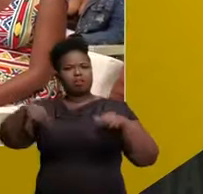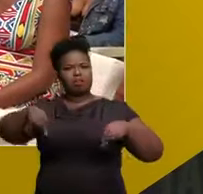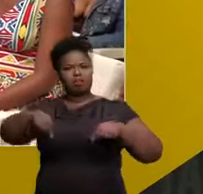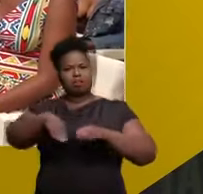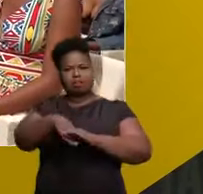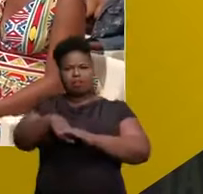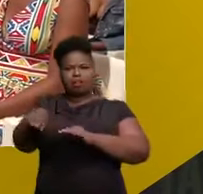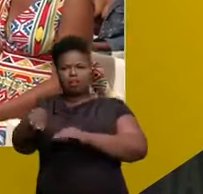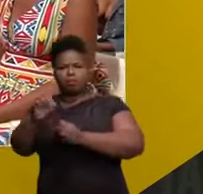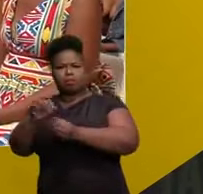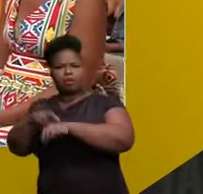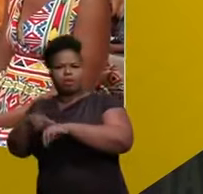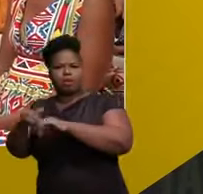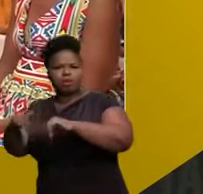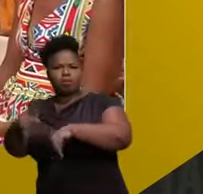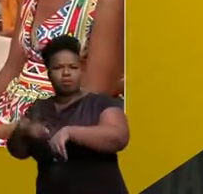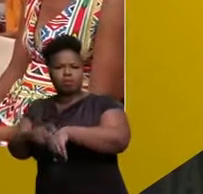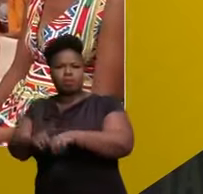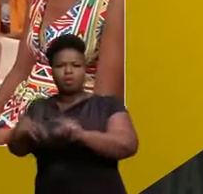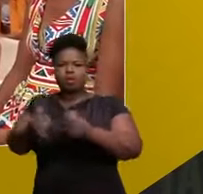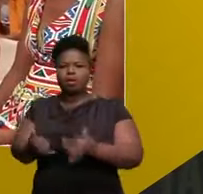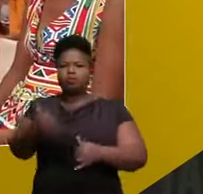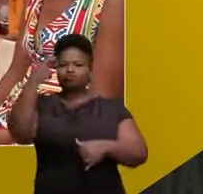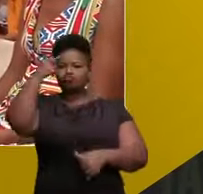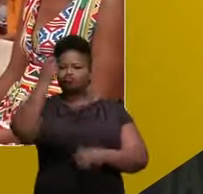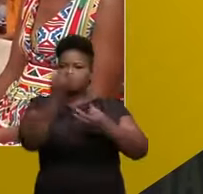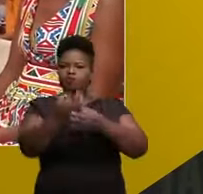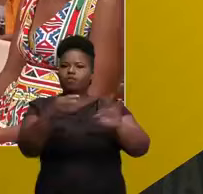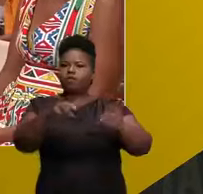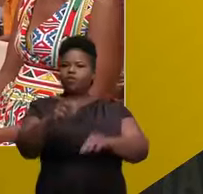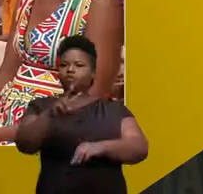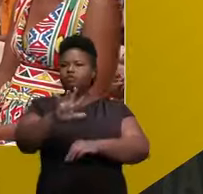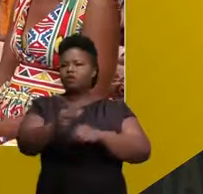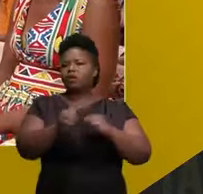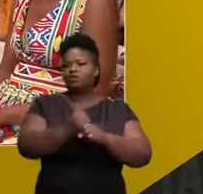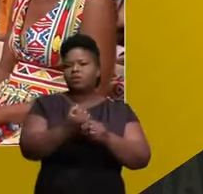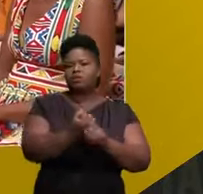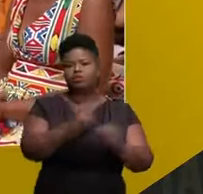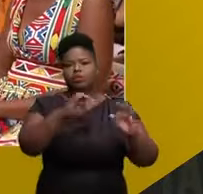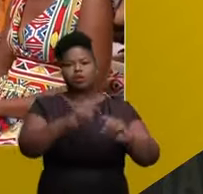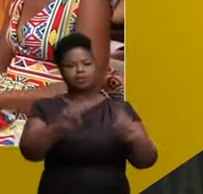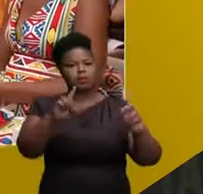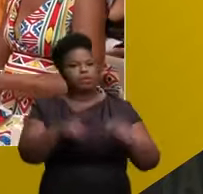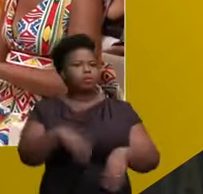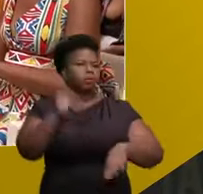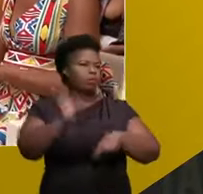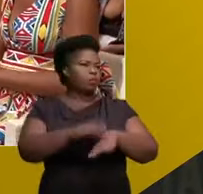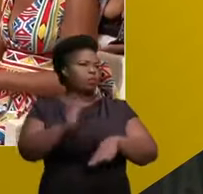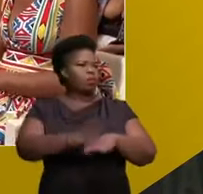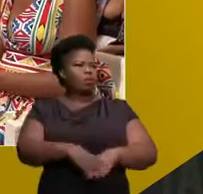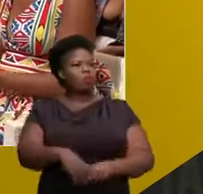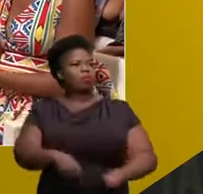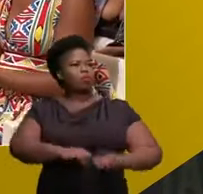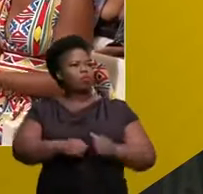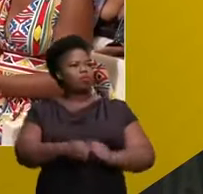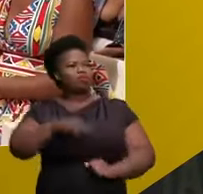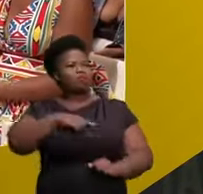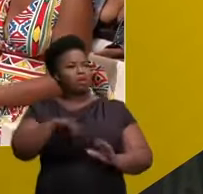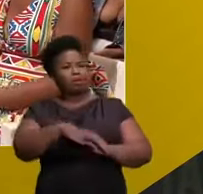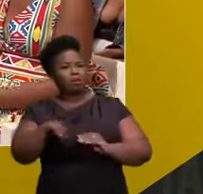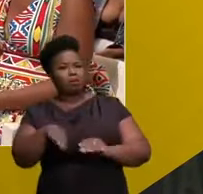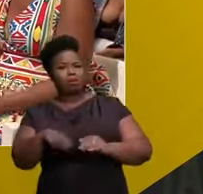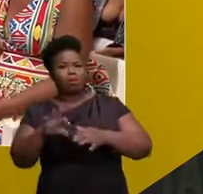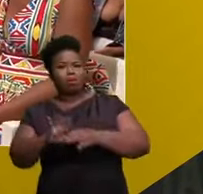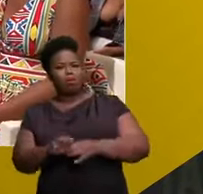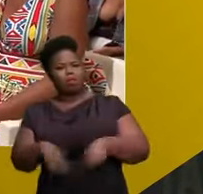apartheid. Kodwa esikhathini samanje sicaba ukuthi sesi-free 25 years into democracy, sesiphila ney'nkinga ey'nkulu manje whereby we can't even leave our homes because